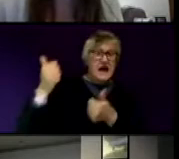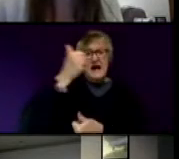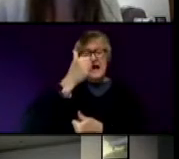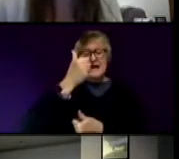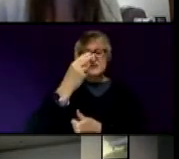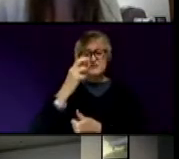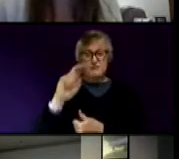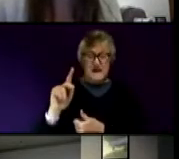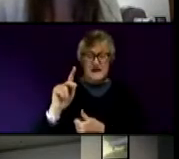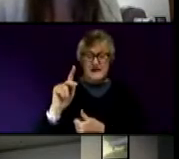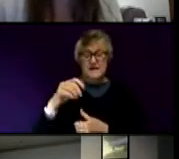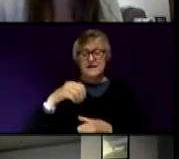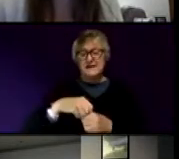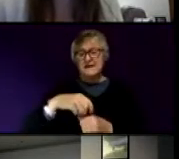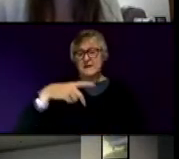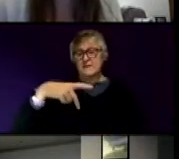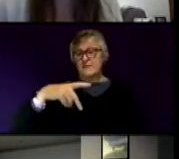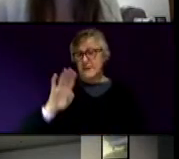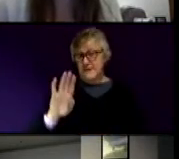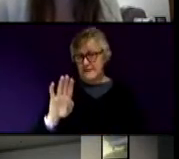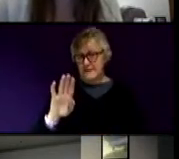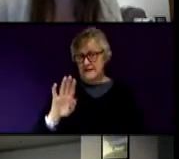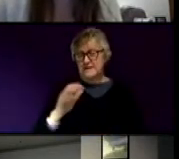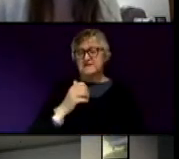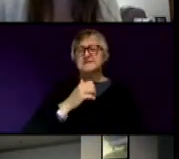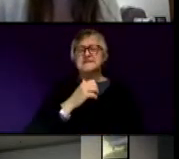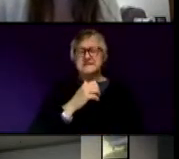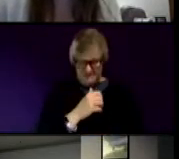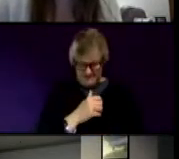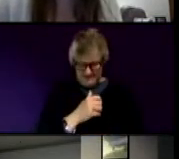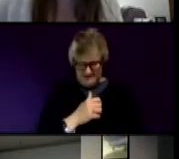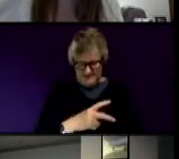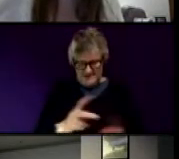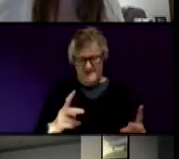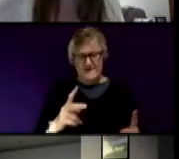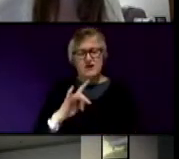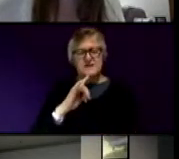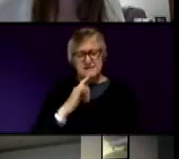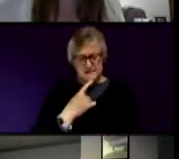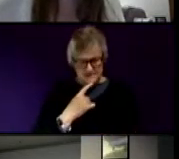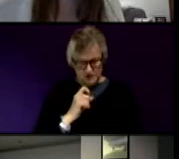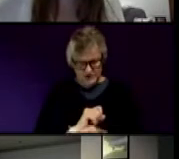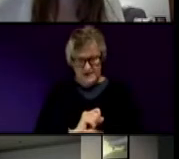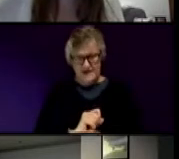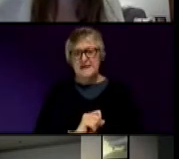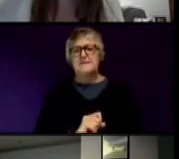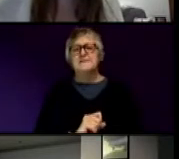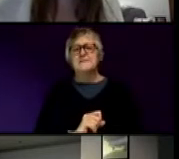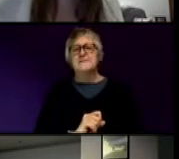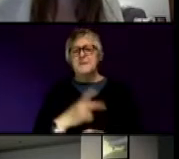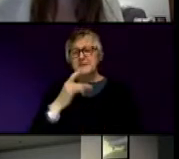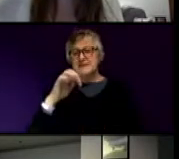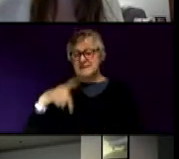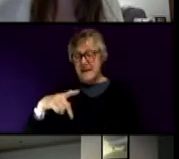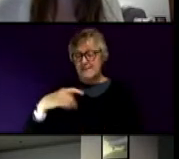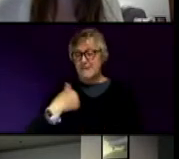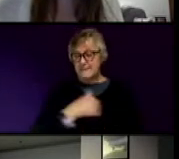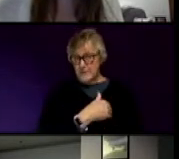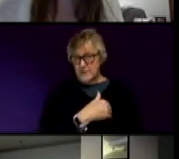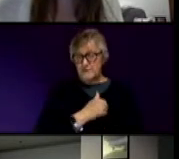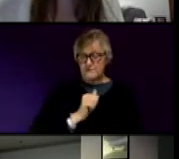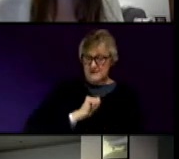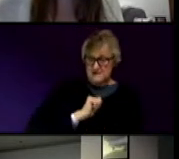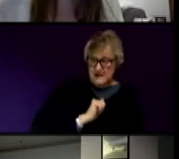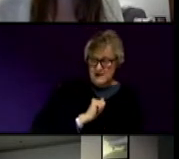Police Bureau. Sincerely, 2021 PCCEP members, myself, Zainab Folk, Taji Chesmet,